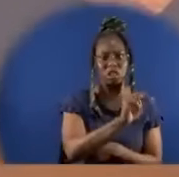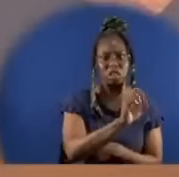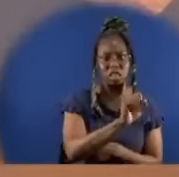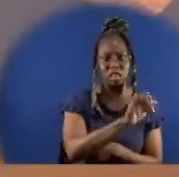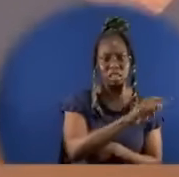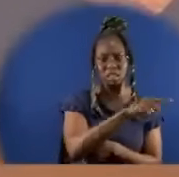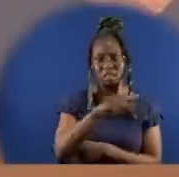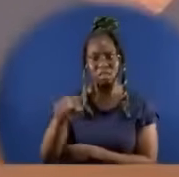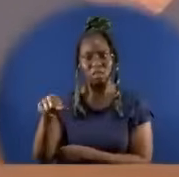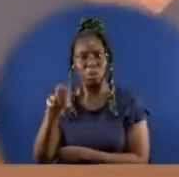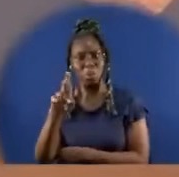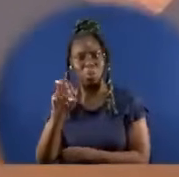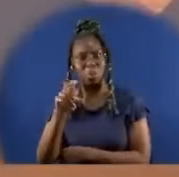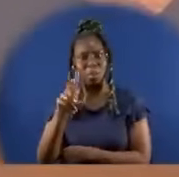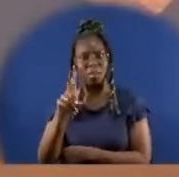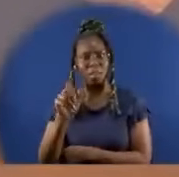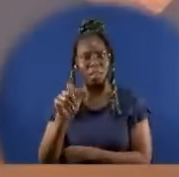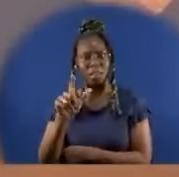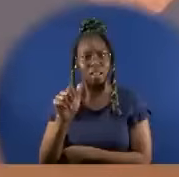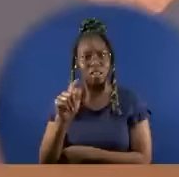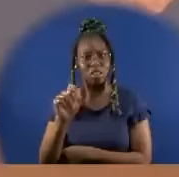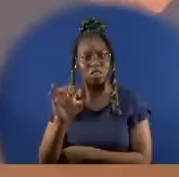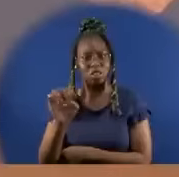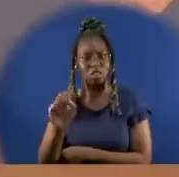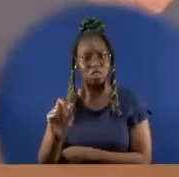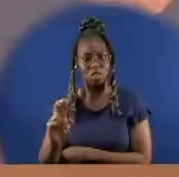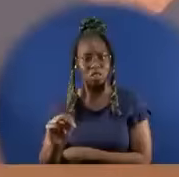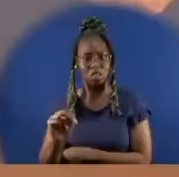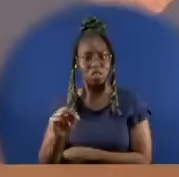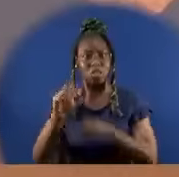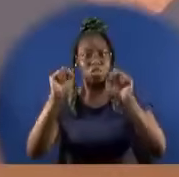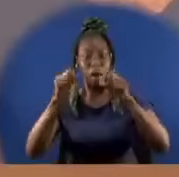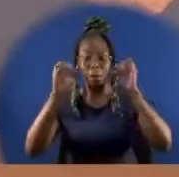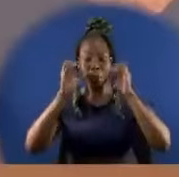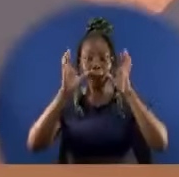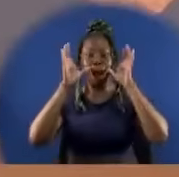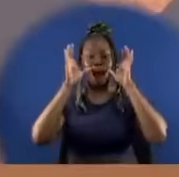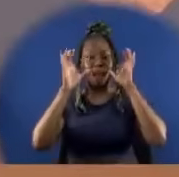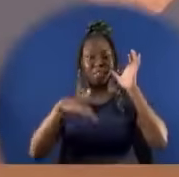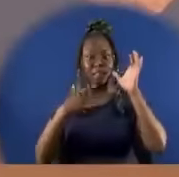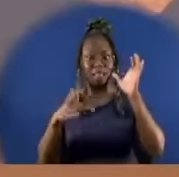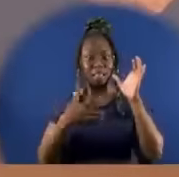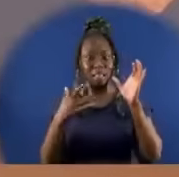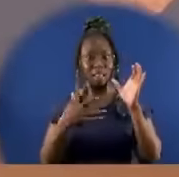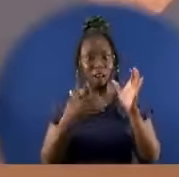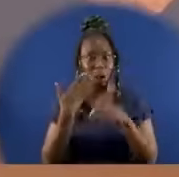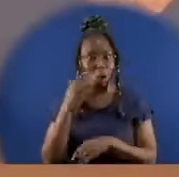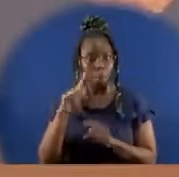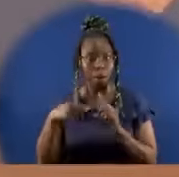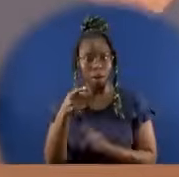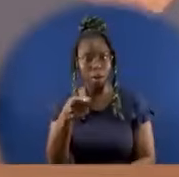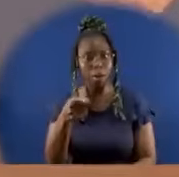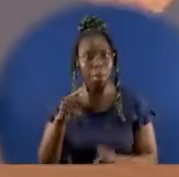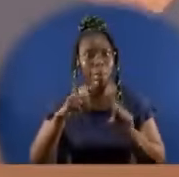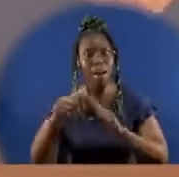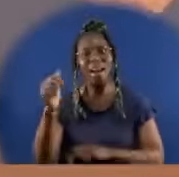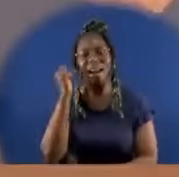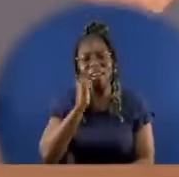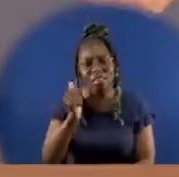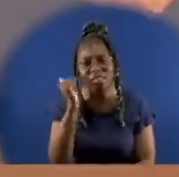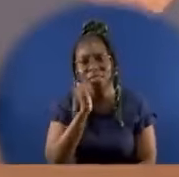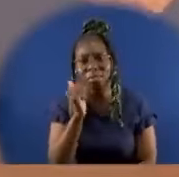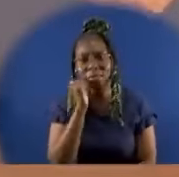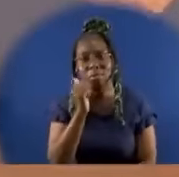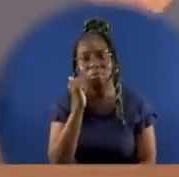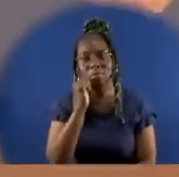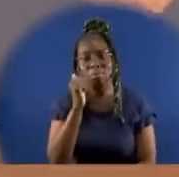opportunities to be amazed. And I don't know about you, but every day